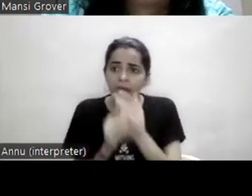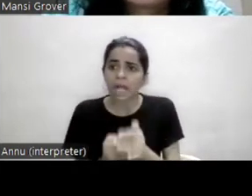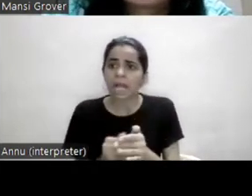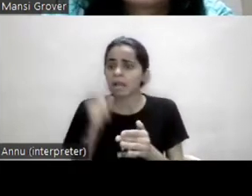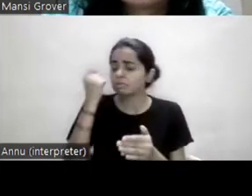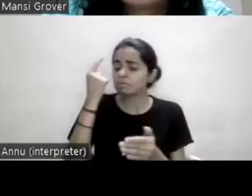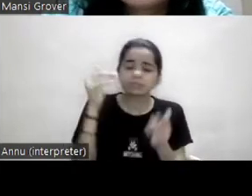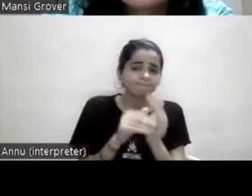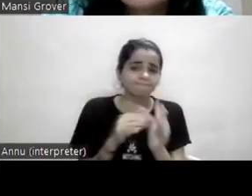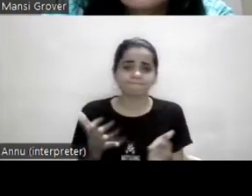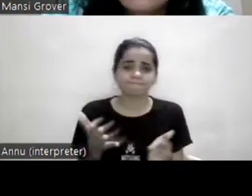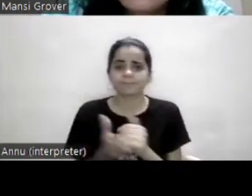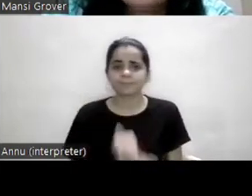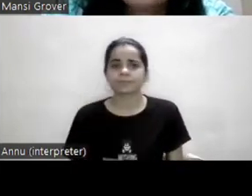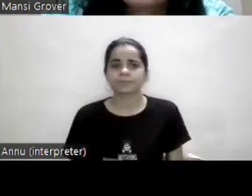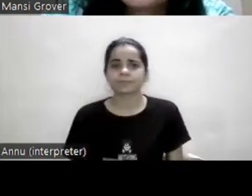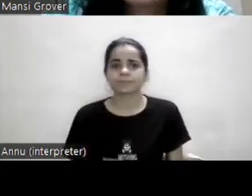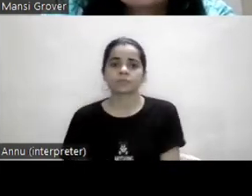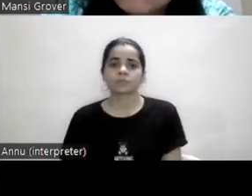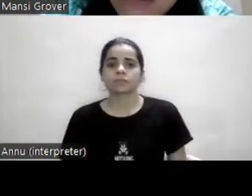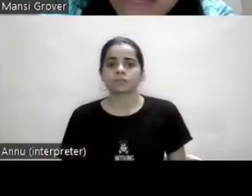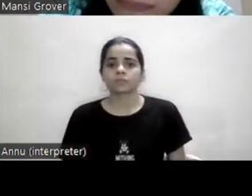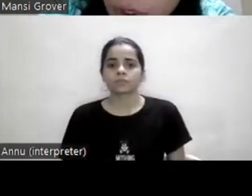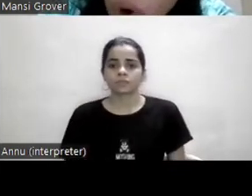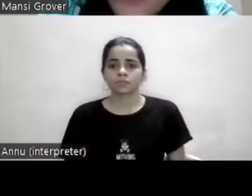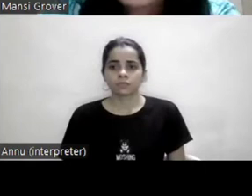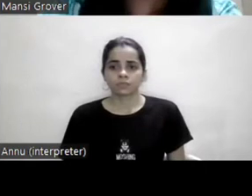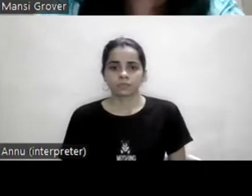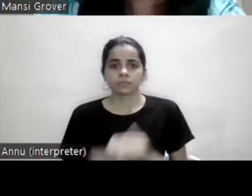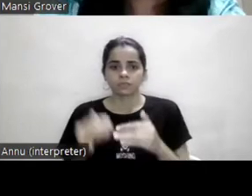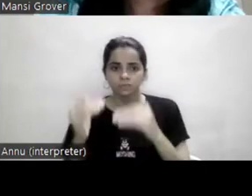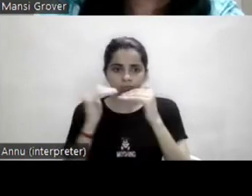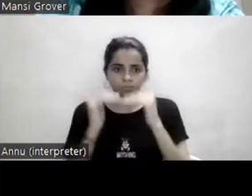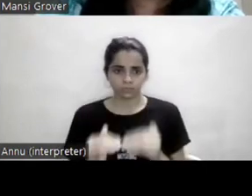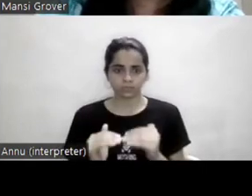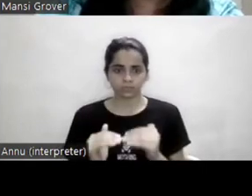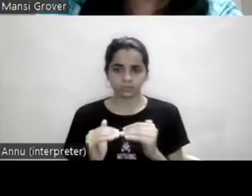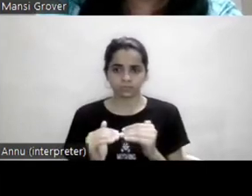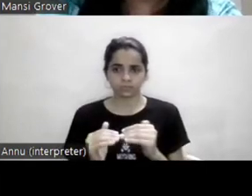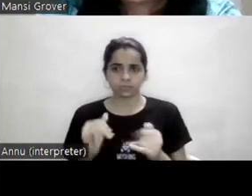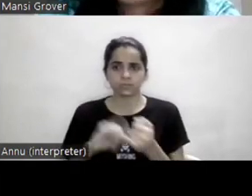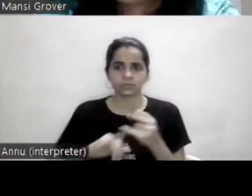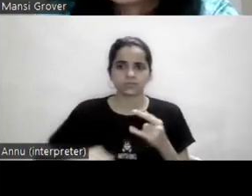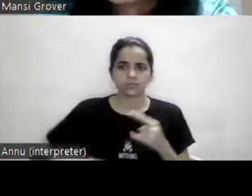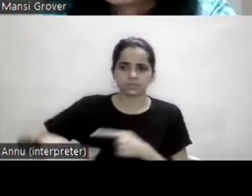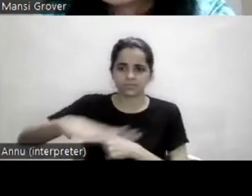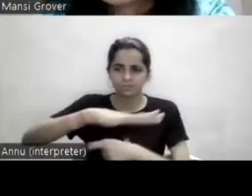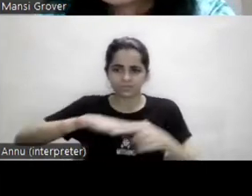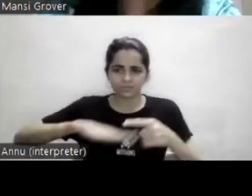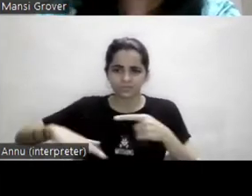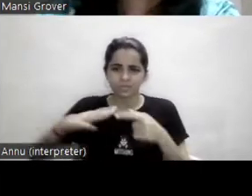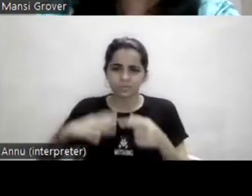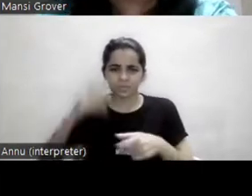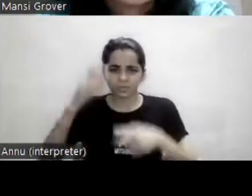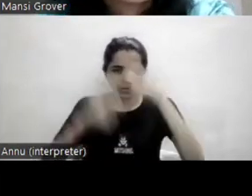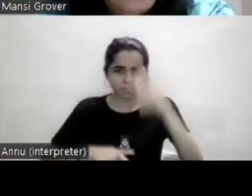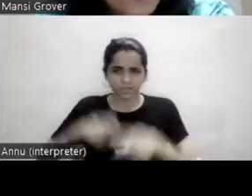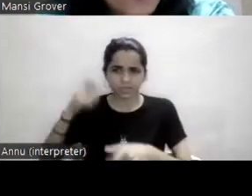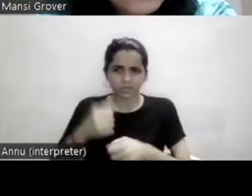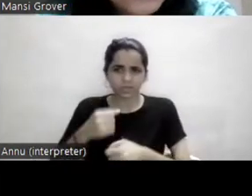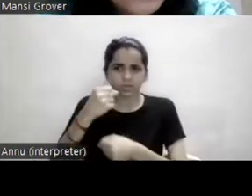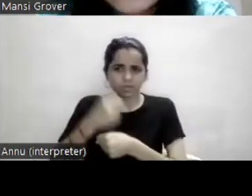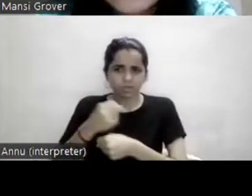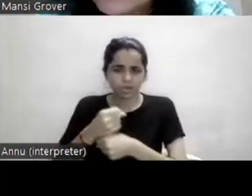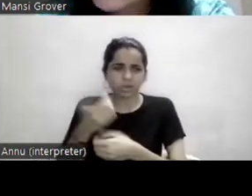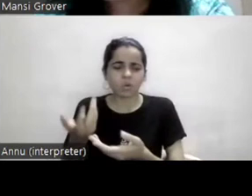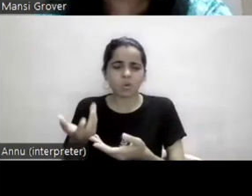difficult to unravel. And because, you know, we live in a setup which is, you know, governed by religion a